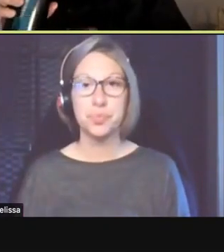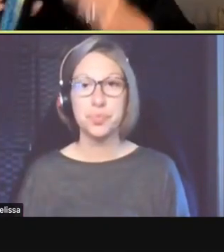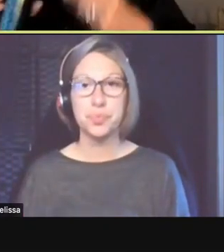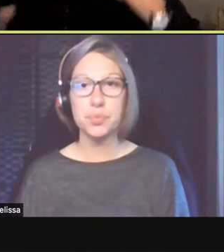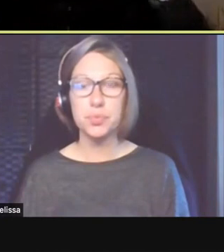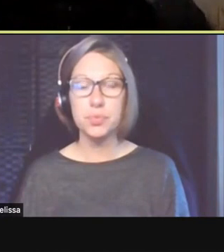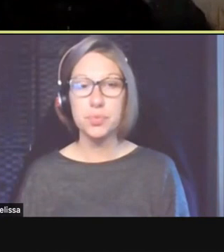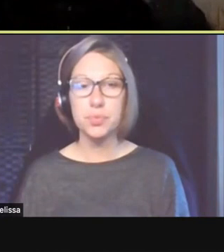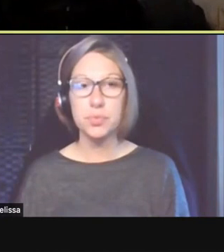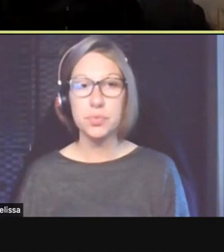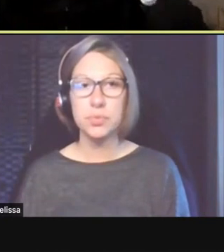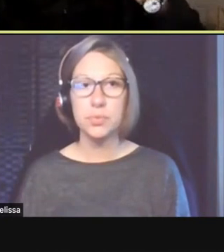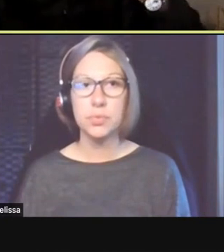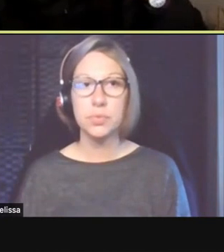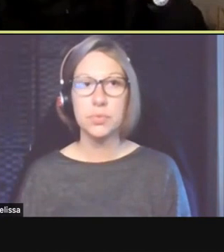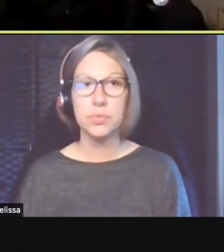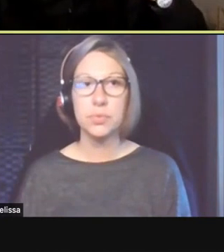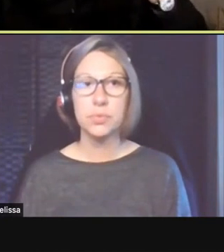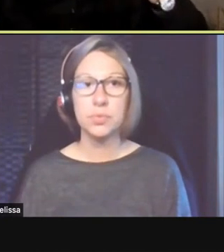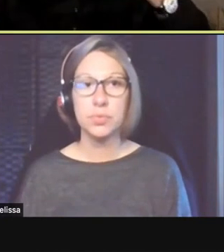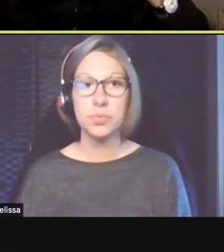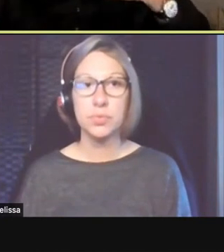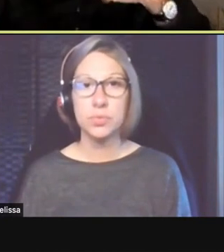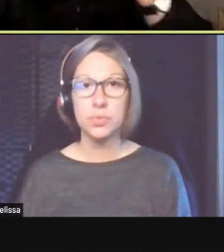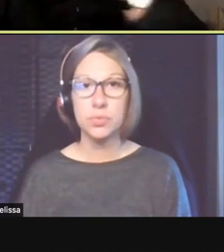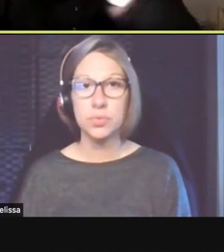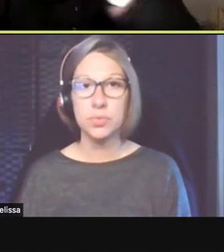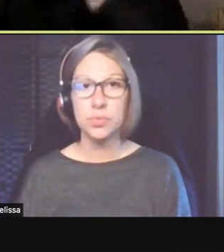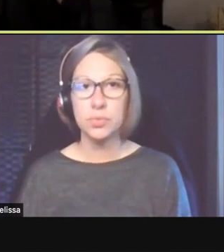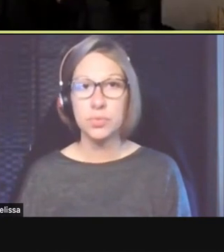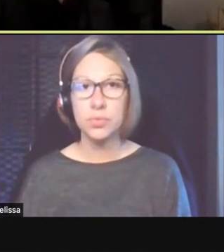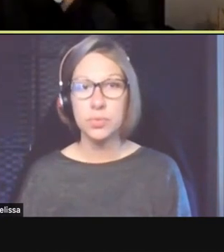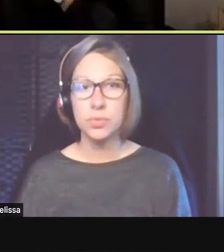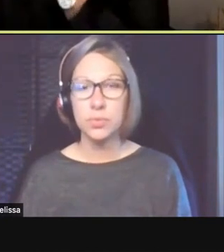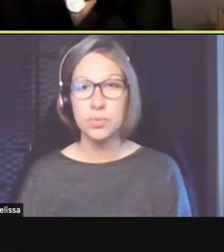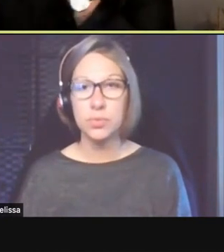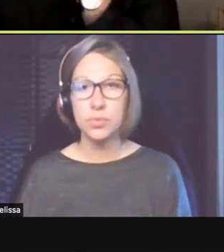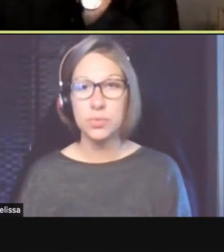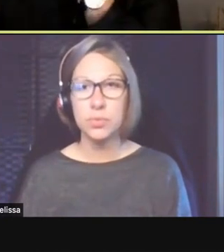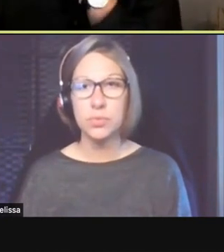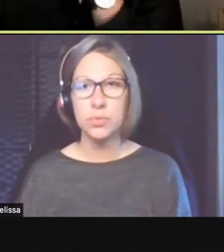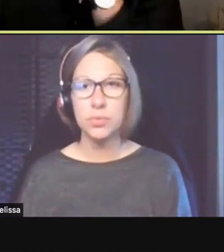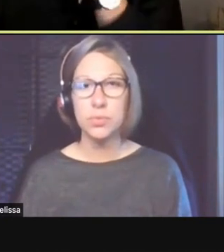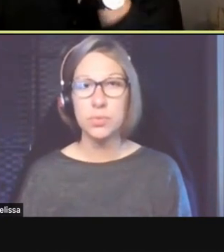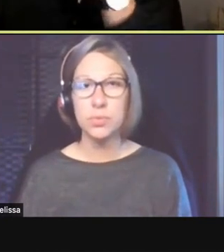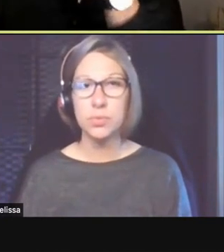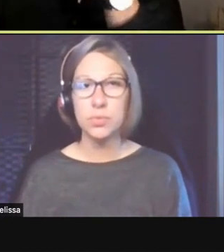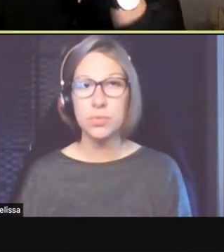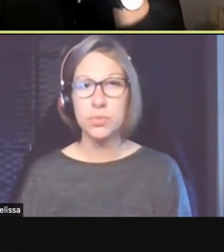Because it's a park and you don't have a specific.